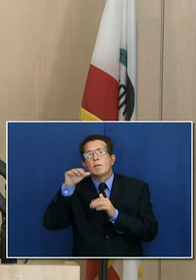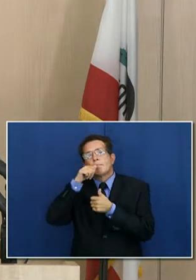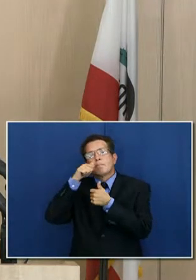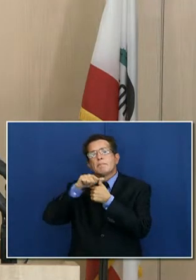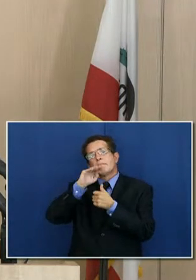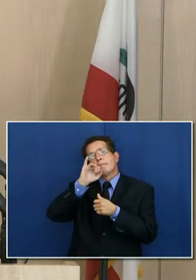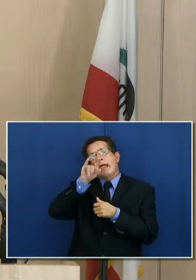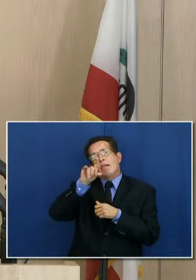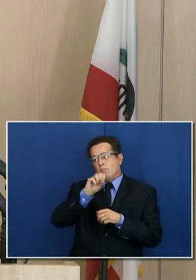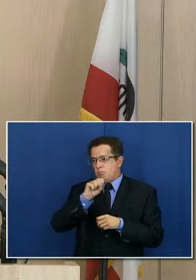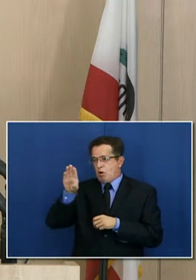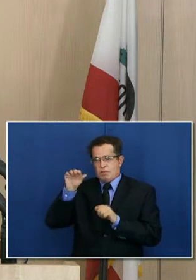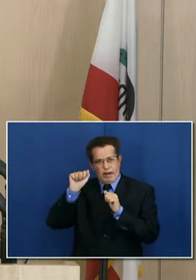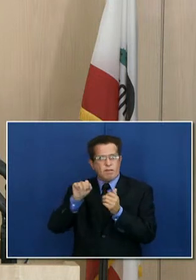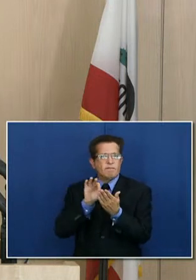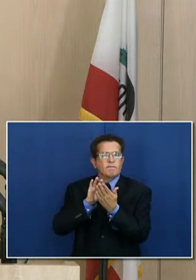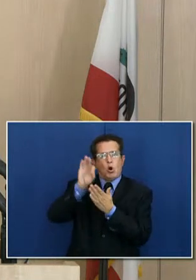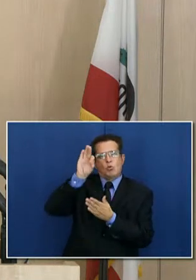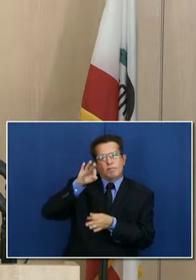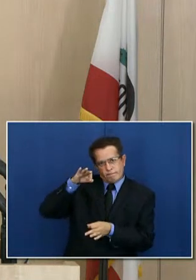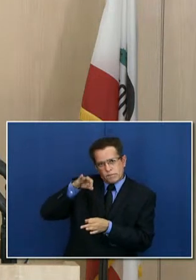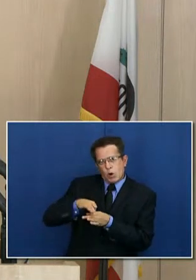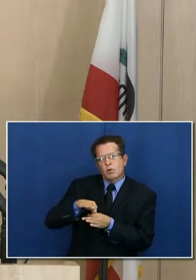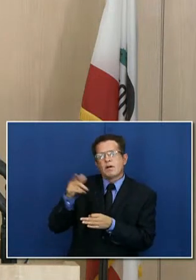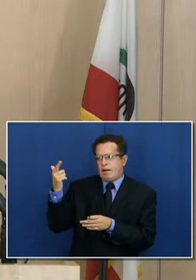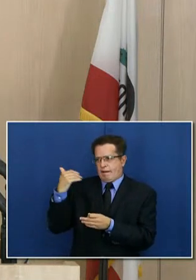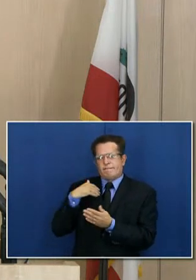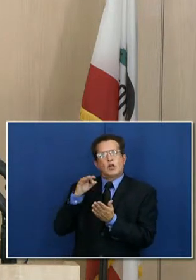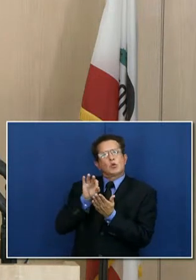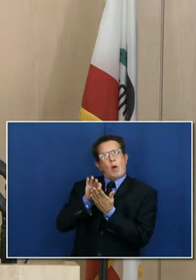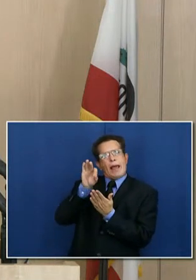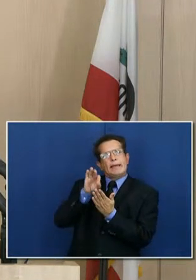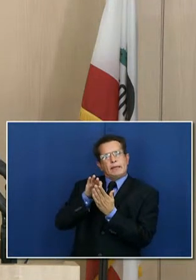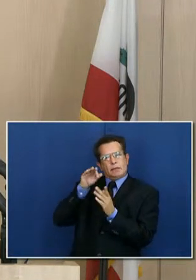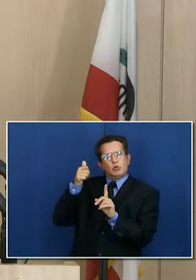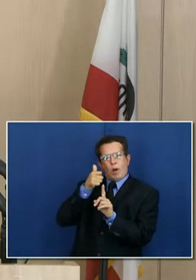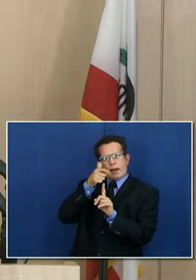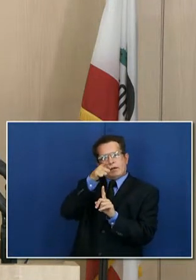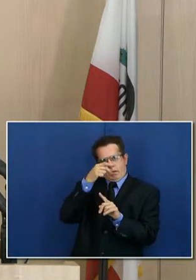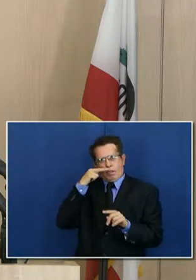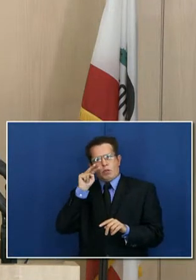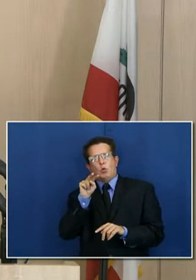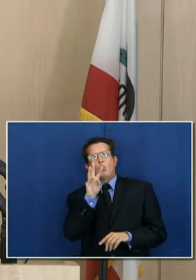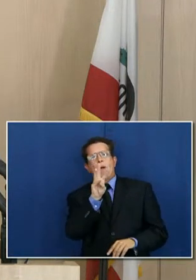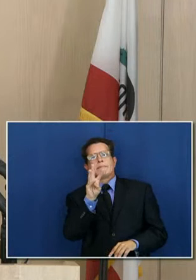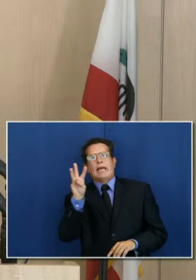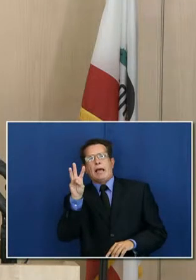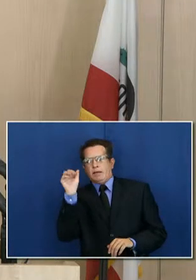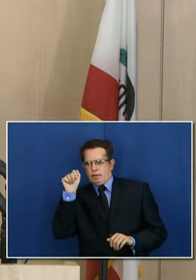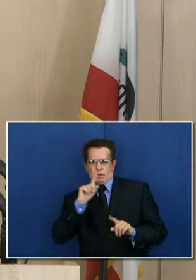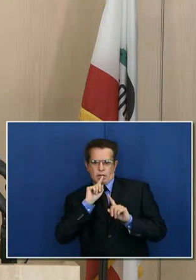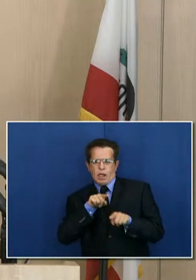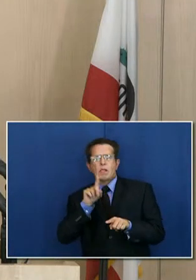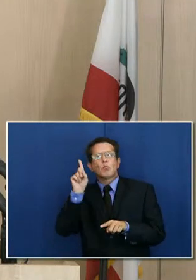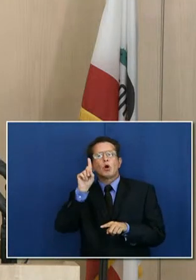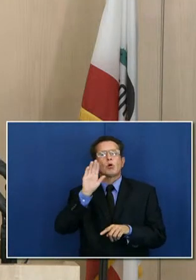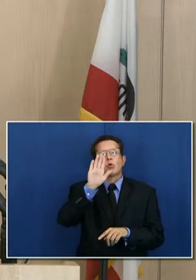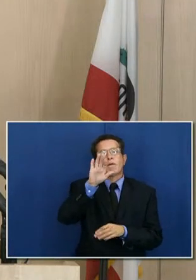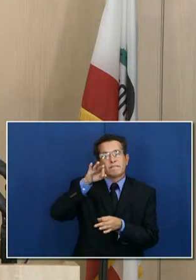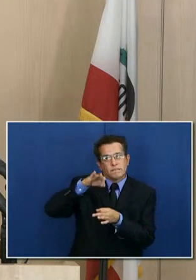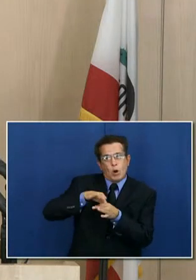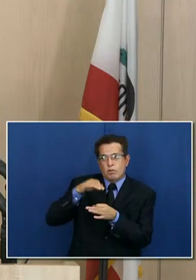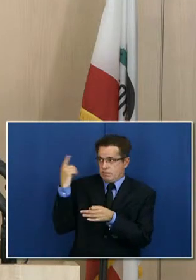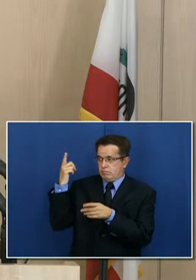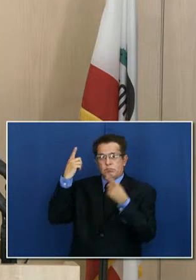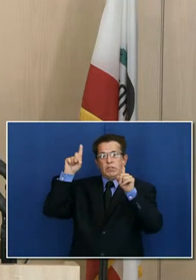vote will be counted. There's a great tracking feature where you can go to the website and see the status of where your ballot is and if it's